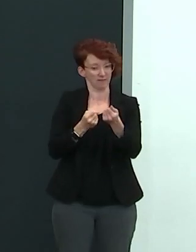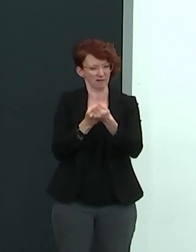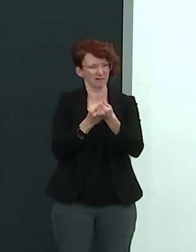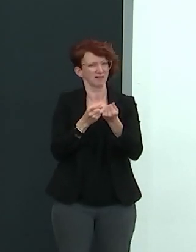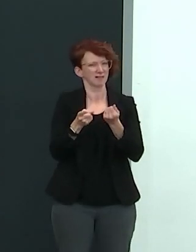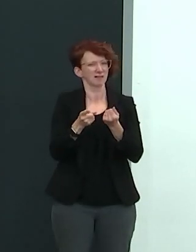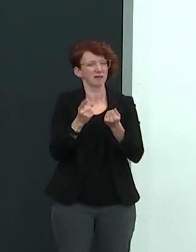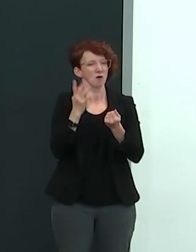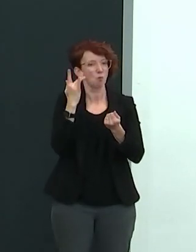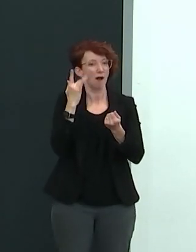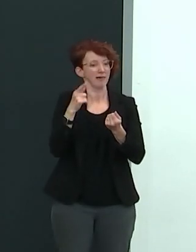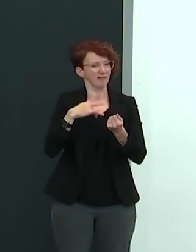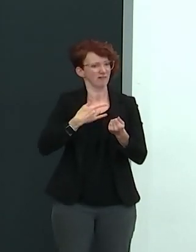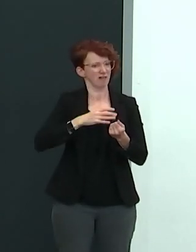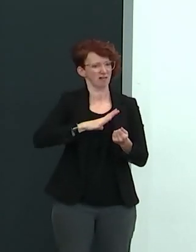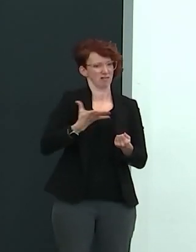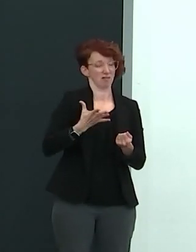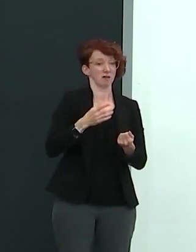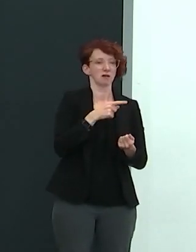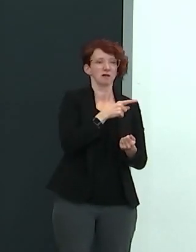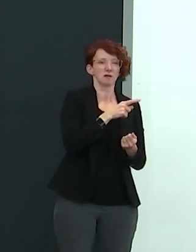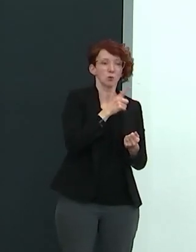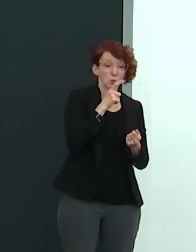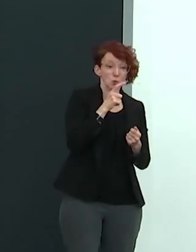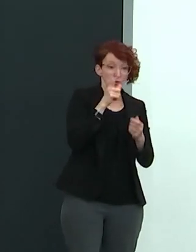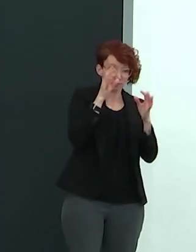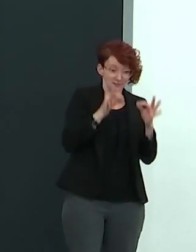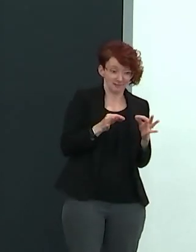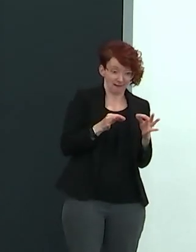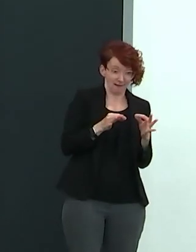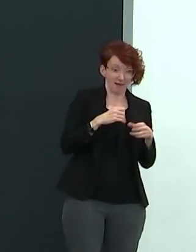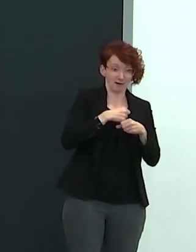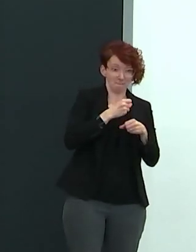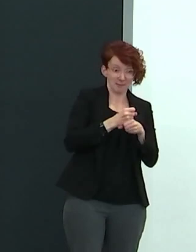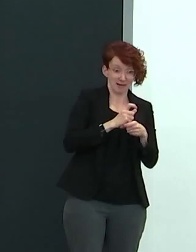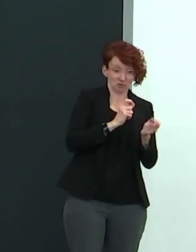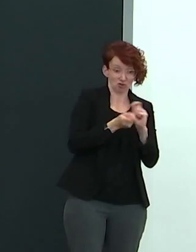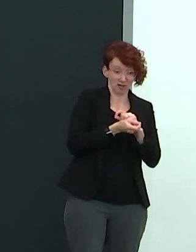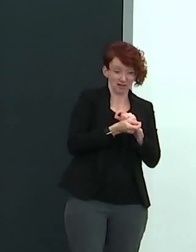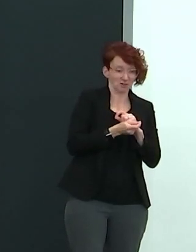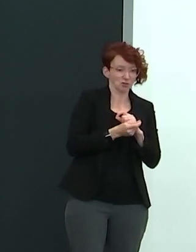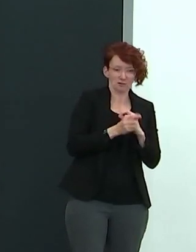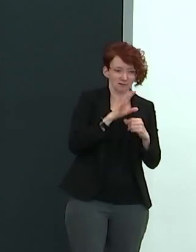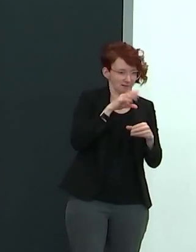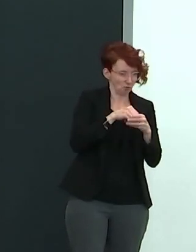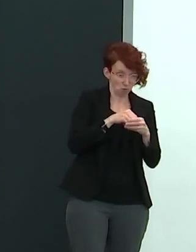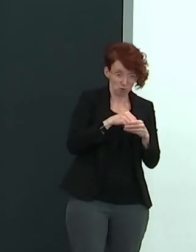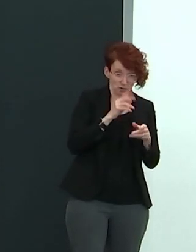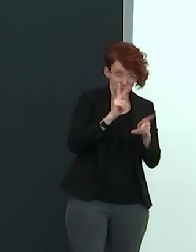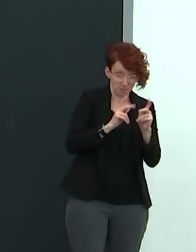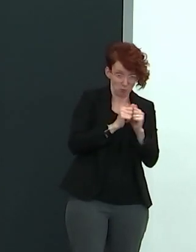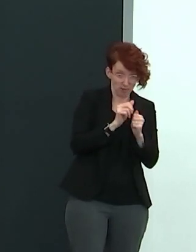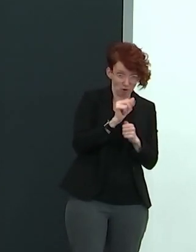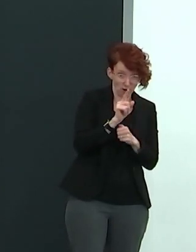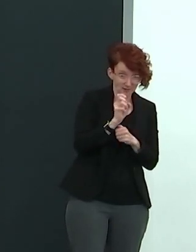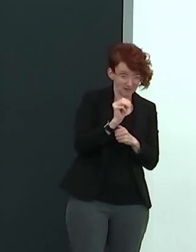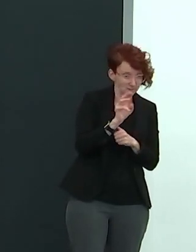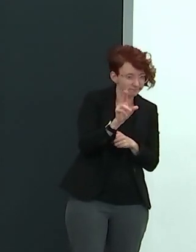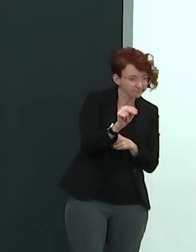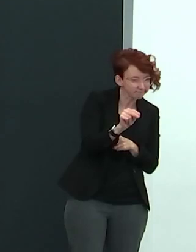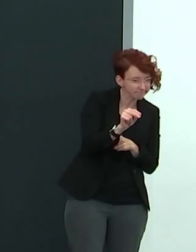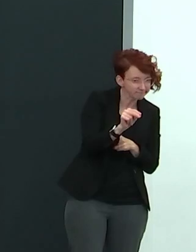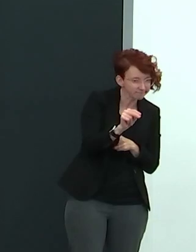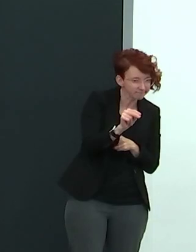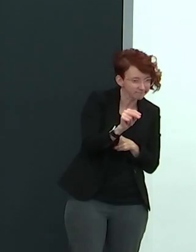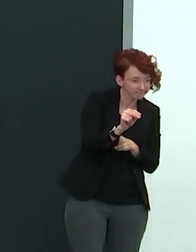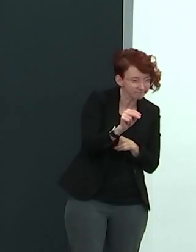autistic voices in organizations whose aim it was to help people with autism. Many autistic individuals, such as